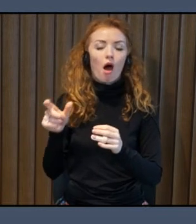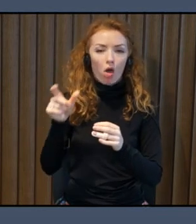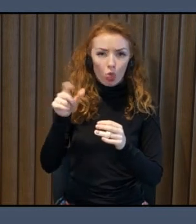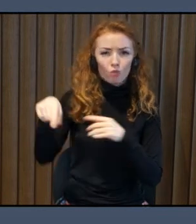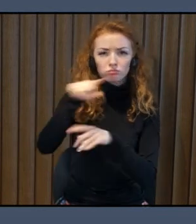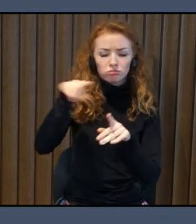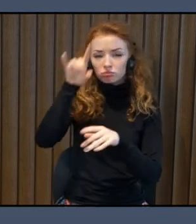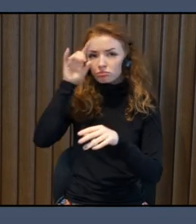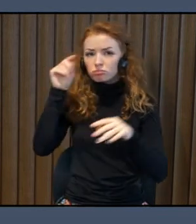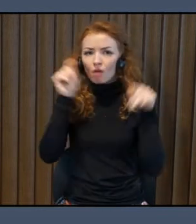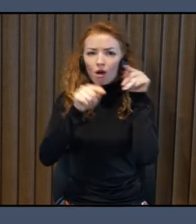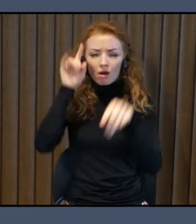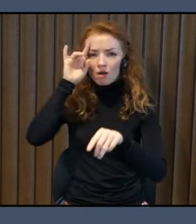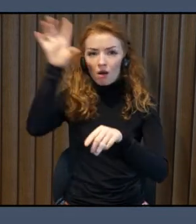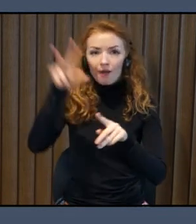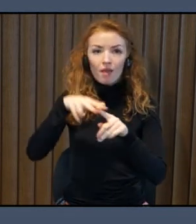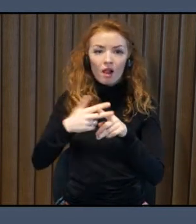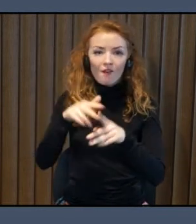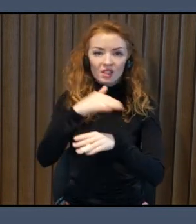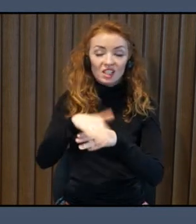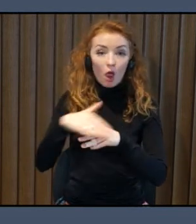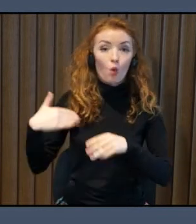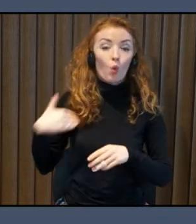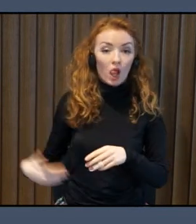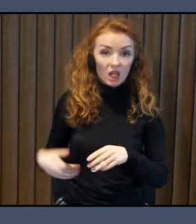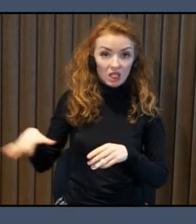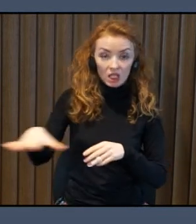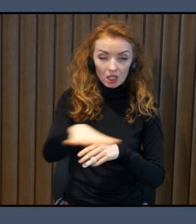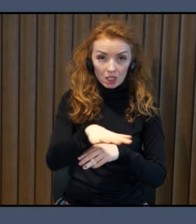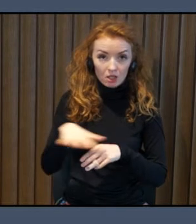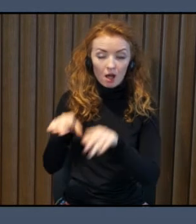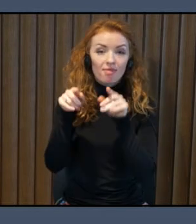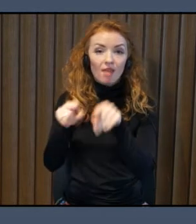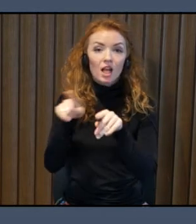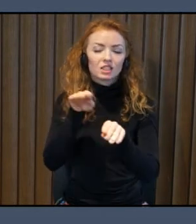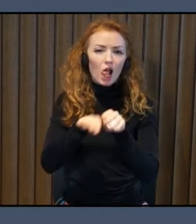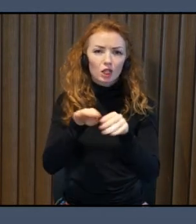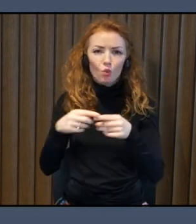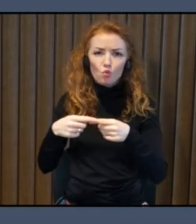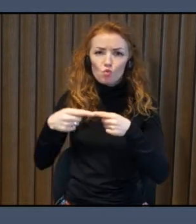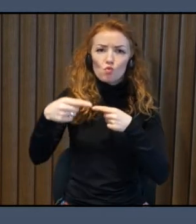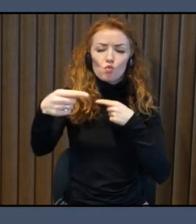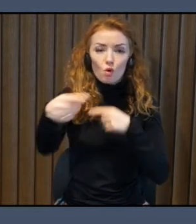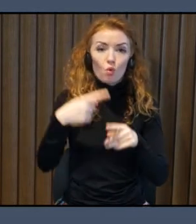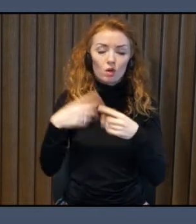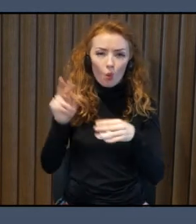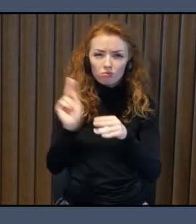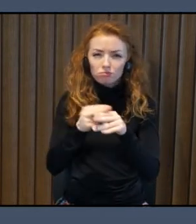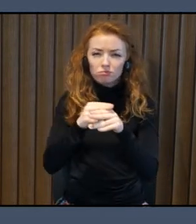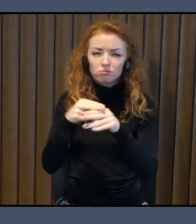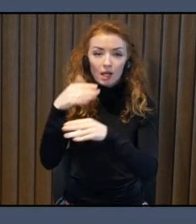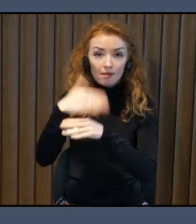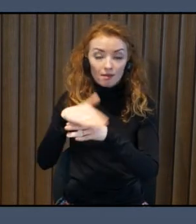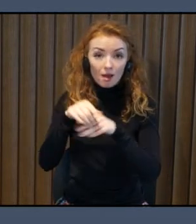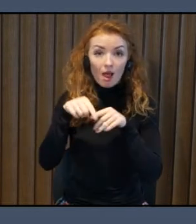something that other cities and towns can also borrow. And this is Kuldīga town with Jelgava Street, which